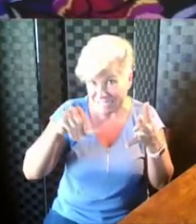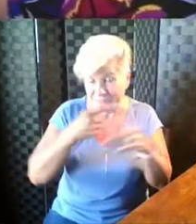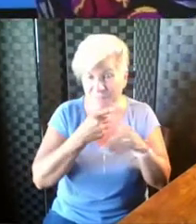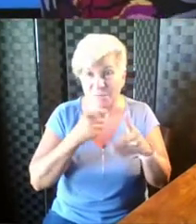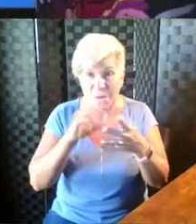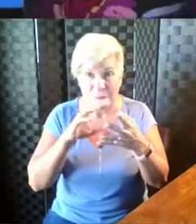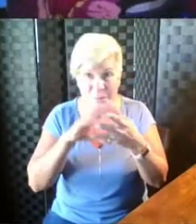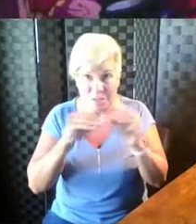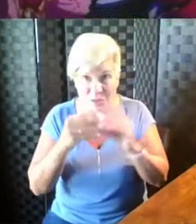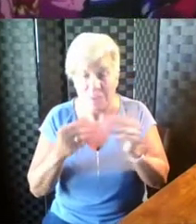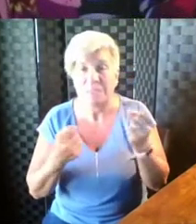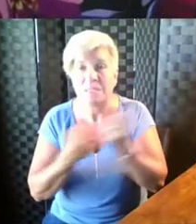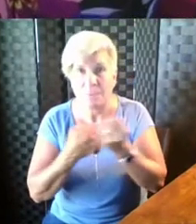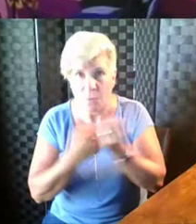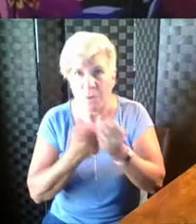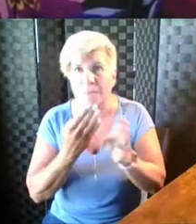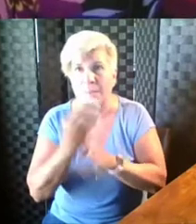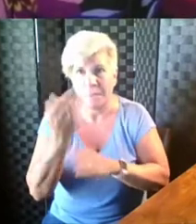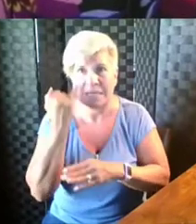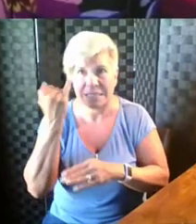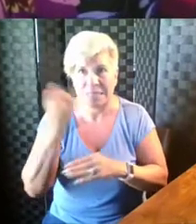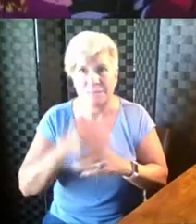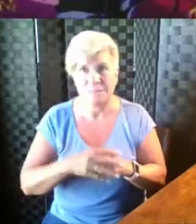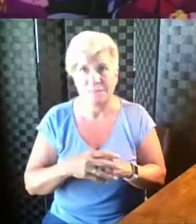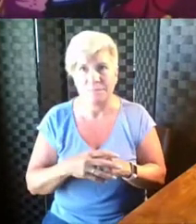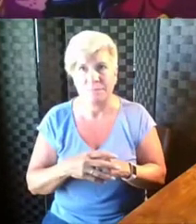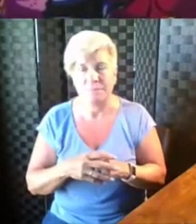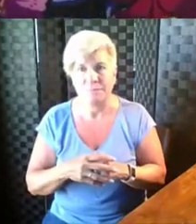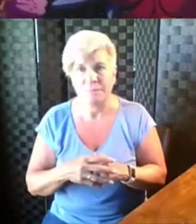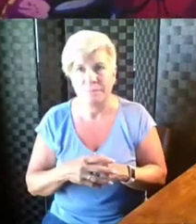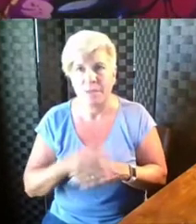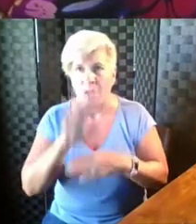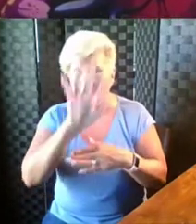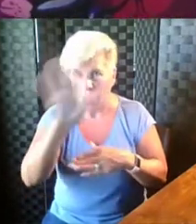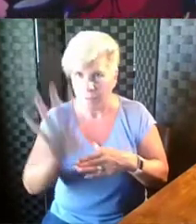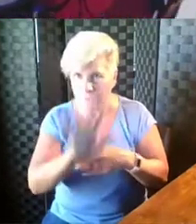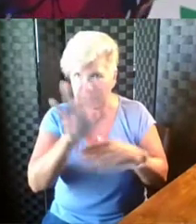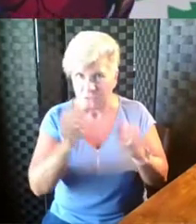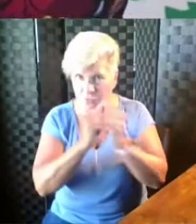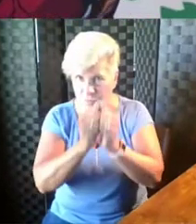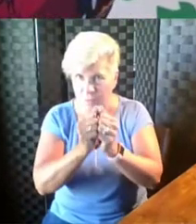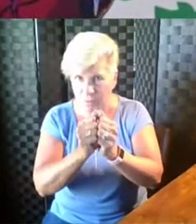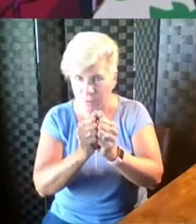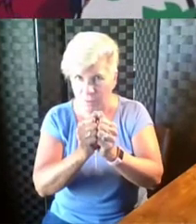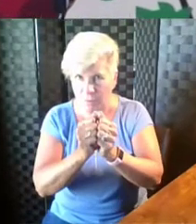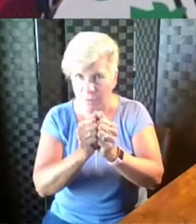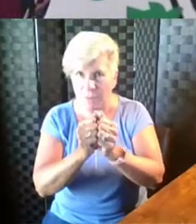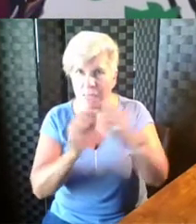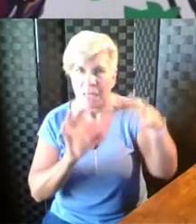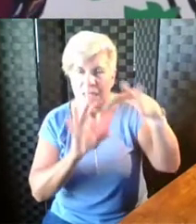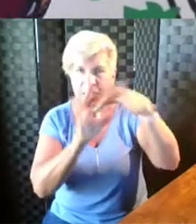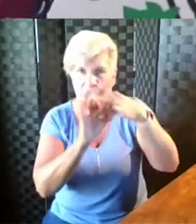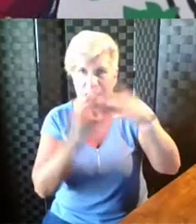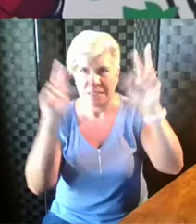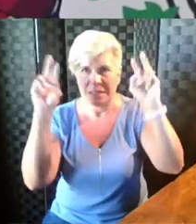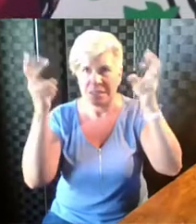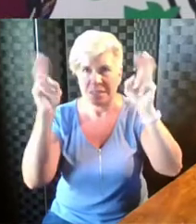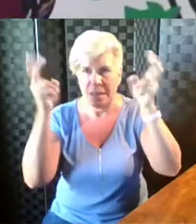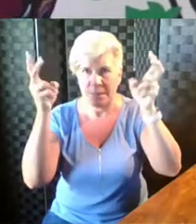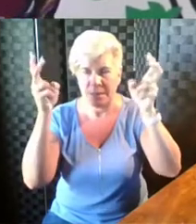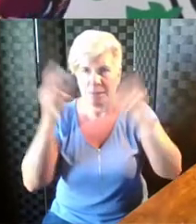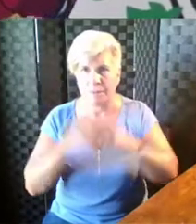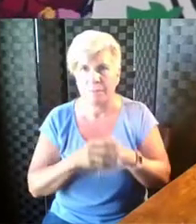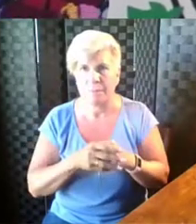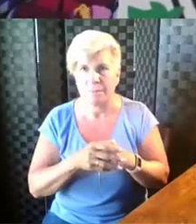the article support this is the main idea. And then all of this is parts of the whole central message